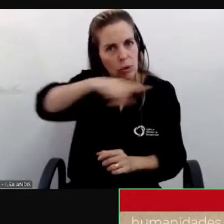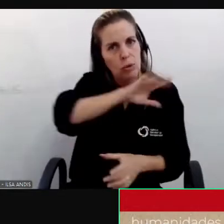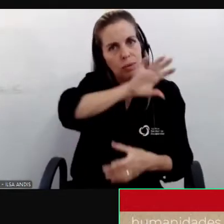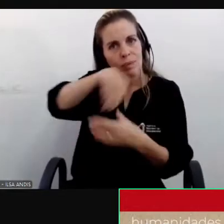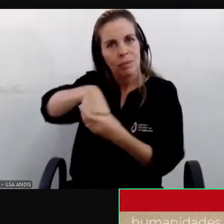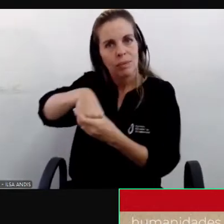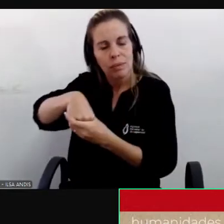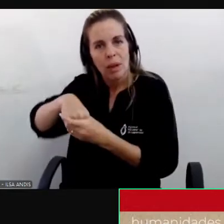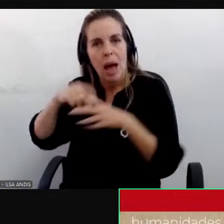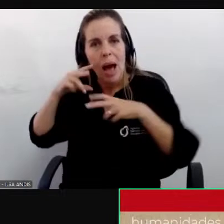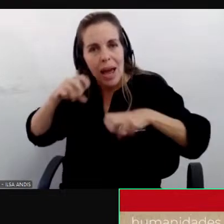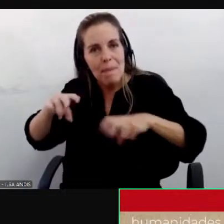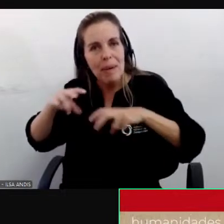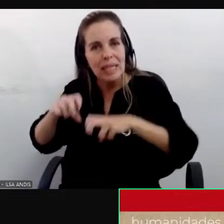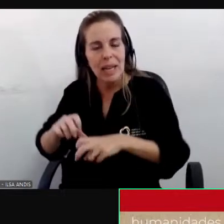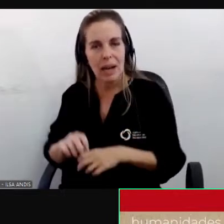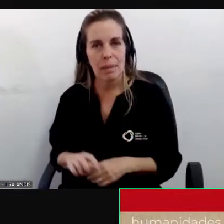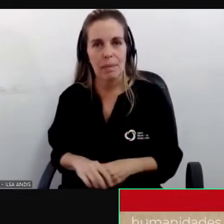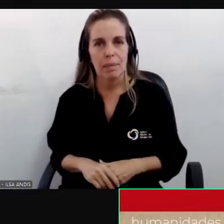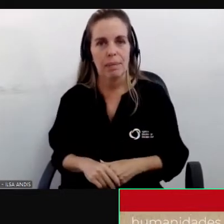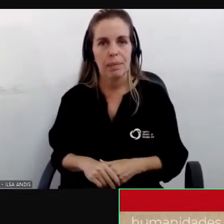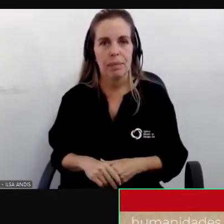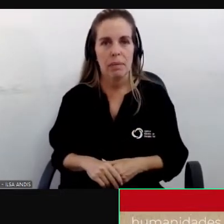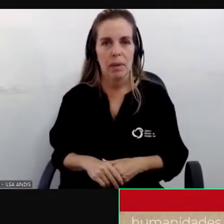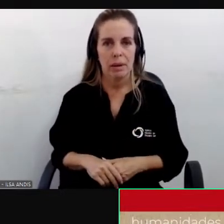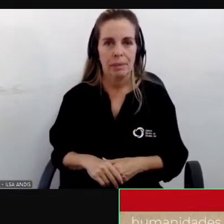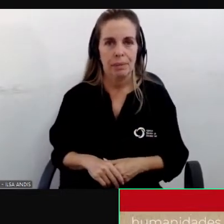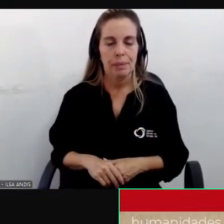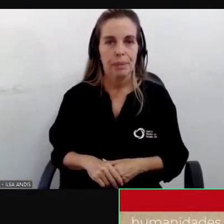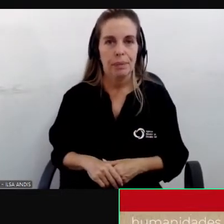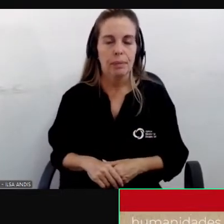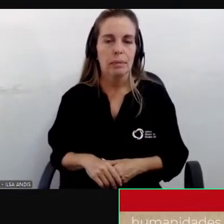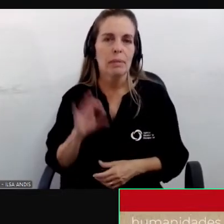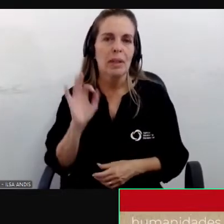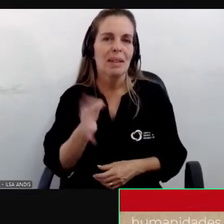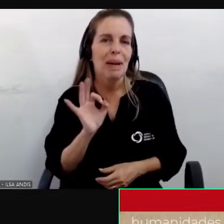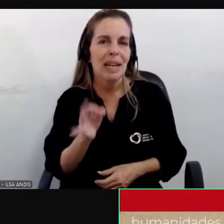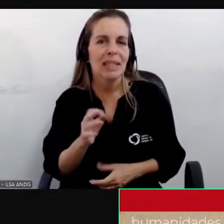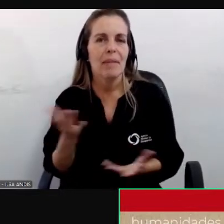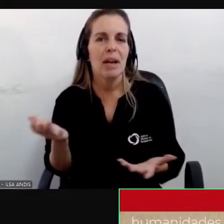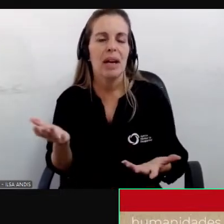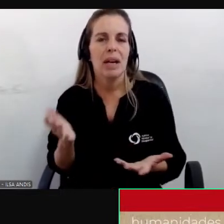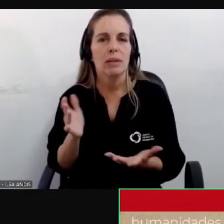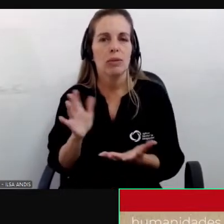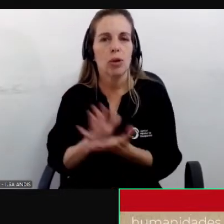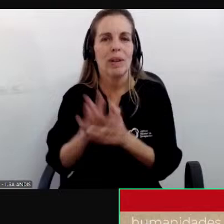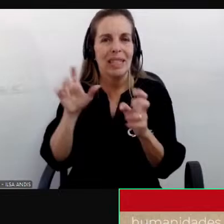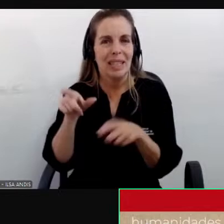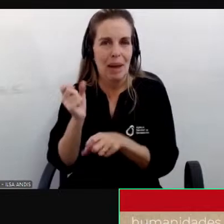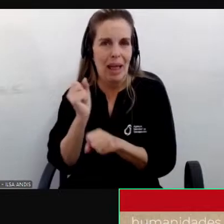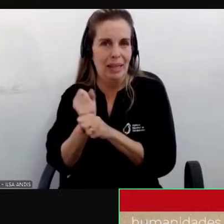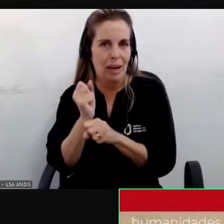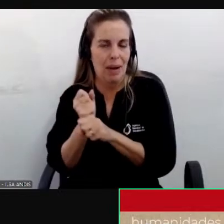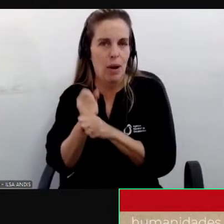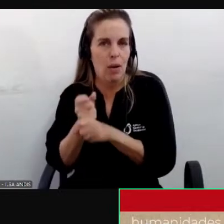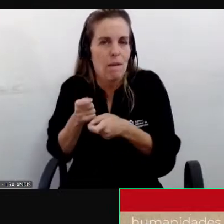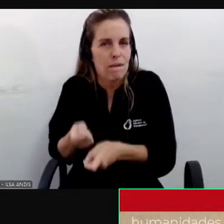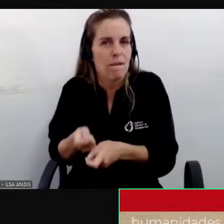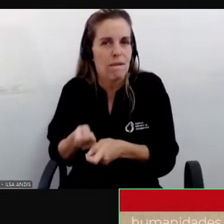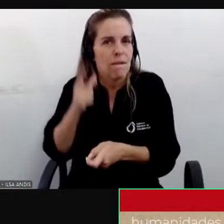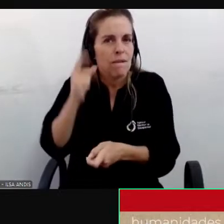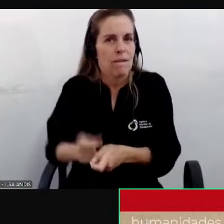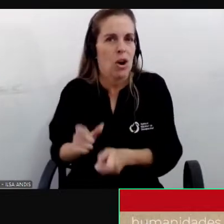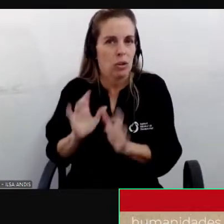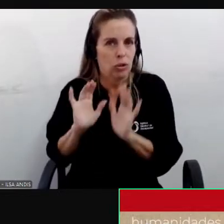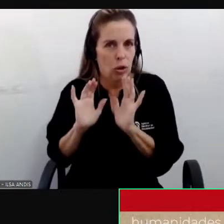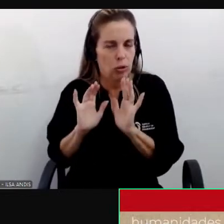committed to work on supply chains in order to promote different actions to identify and address